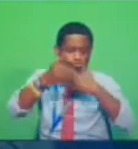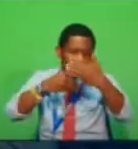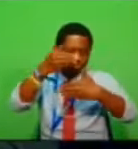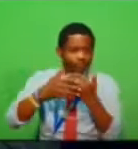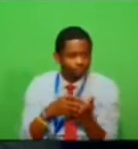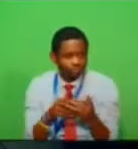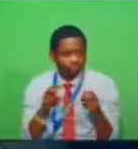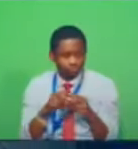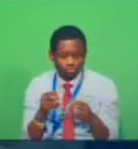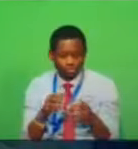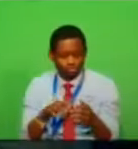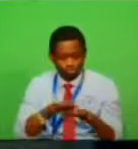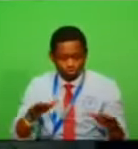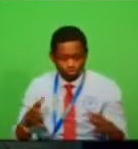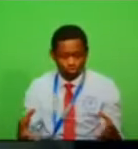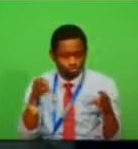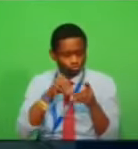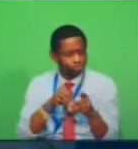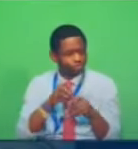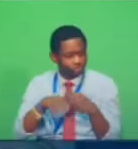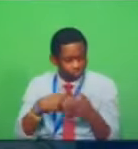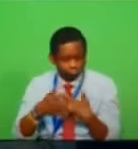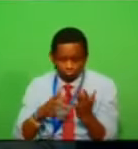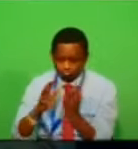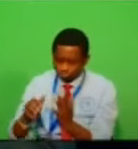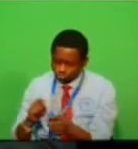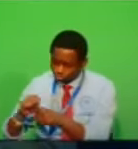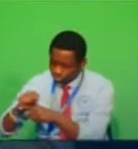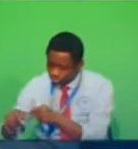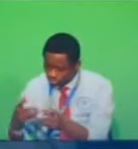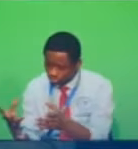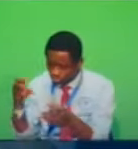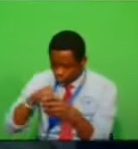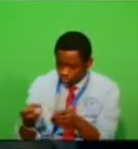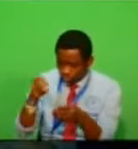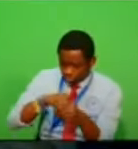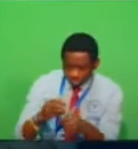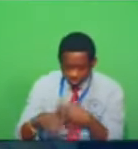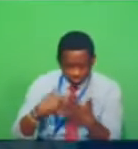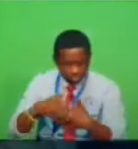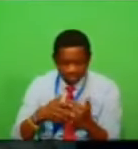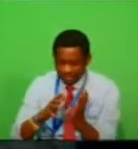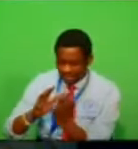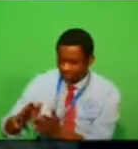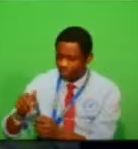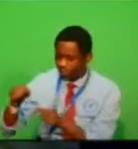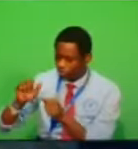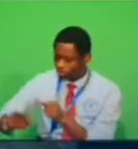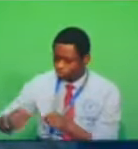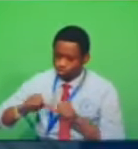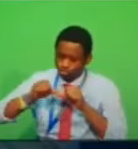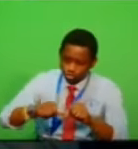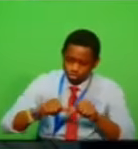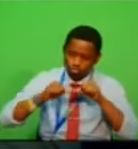understand. And then you hand that over to them, and then it will go on and on. So for me, I've always involved my wife when I'm going to church. Sometimes when I'm